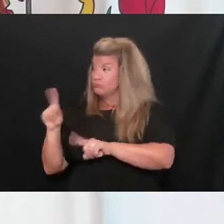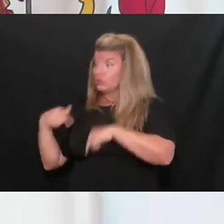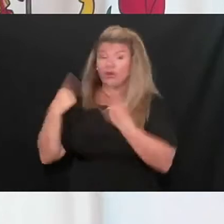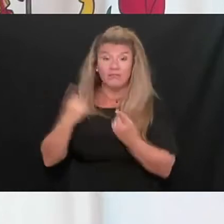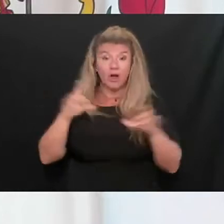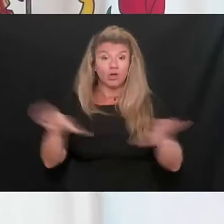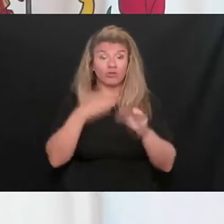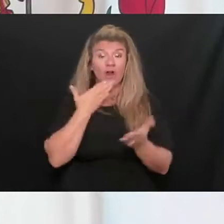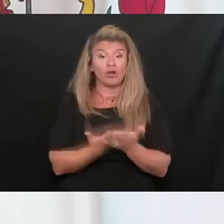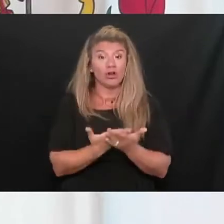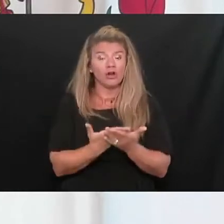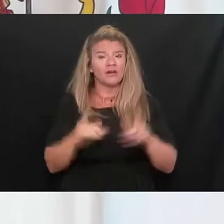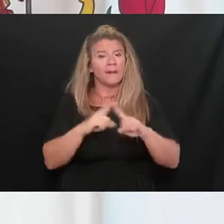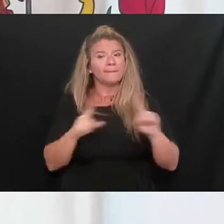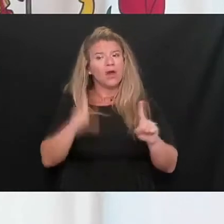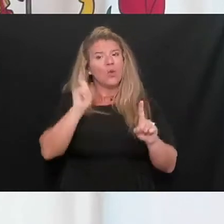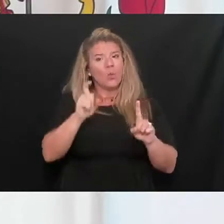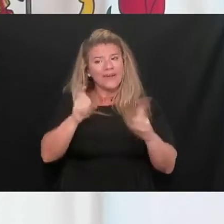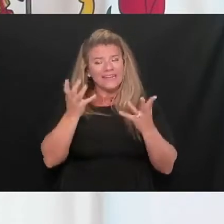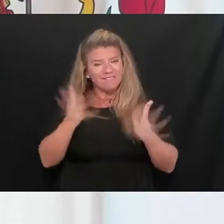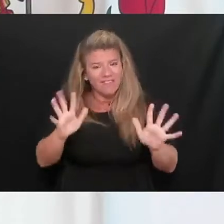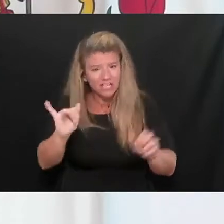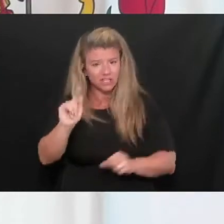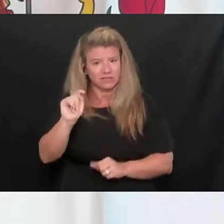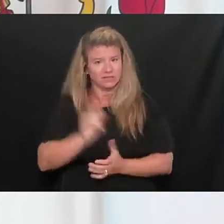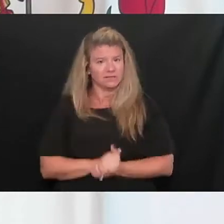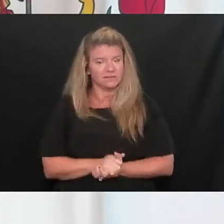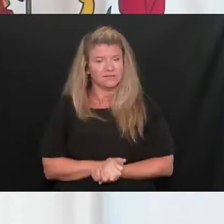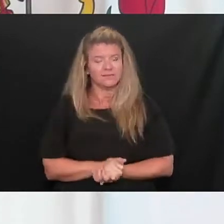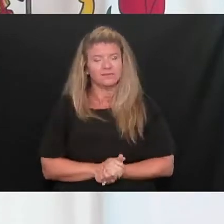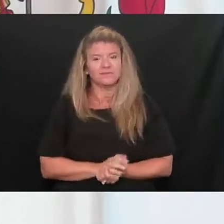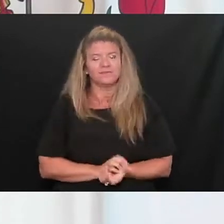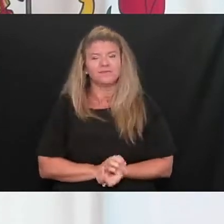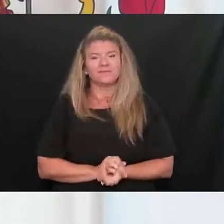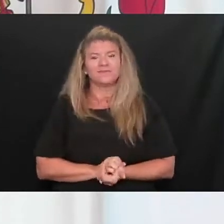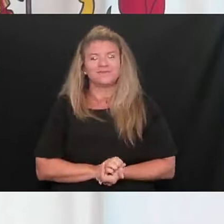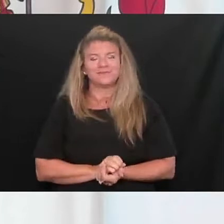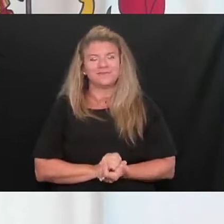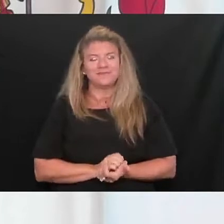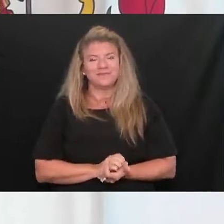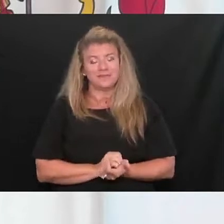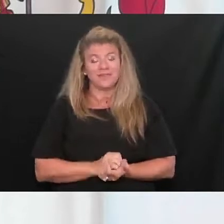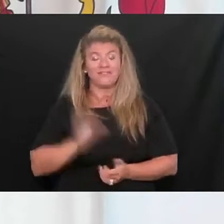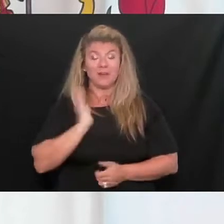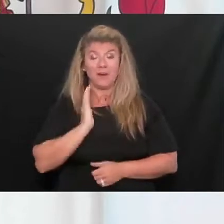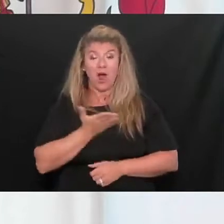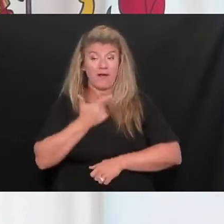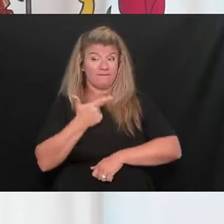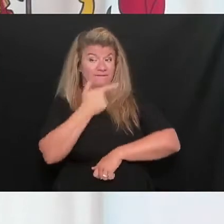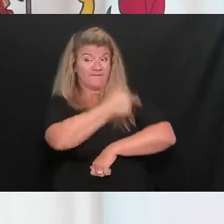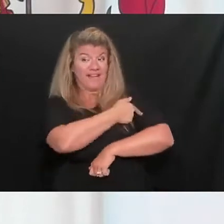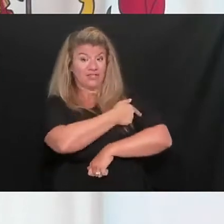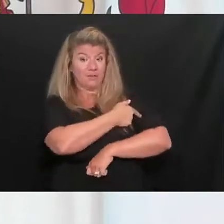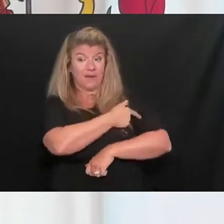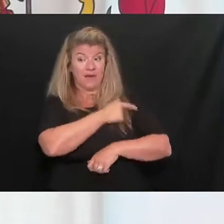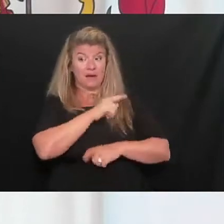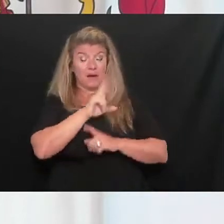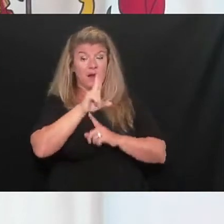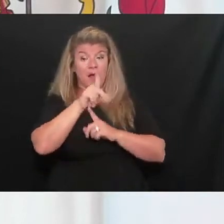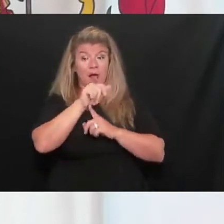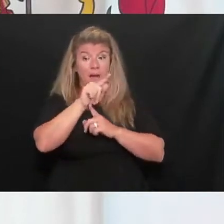Virginia, but we need to get it across the finish line. From the standpoint of our vaccine distribution update, we've